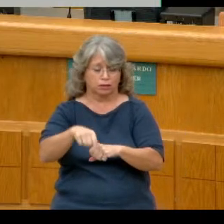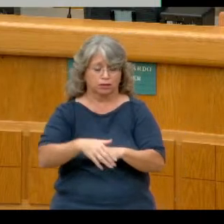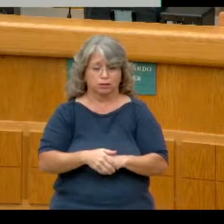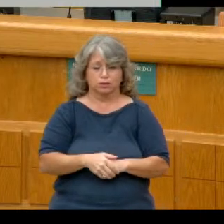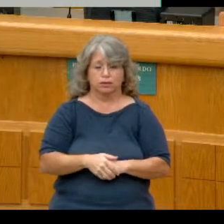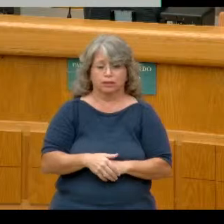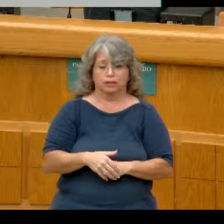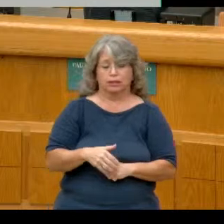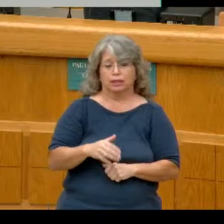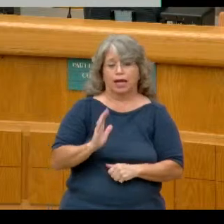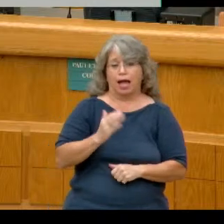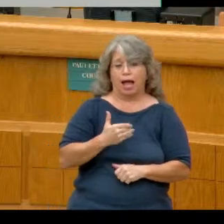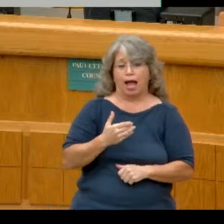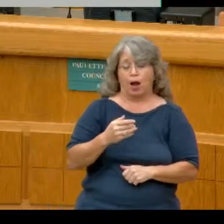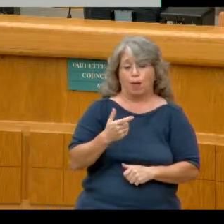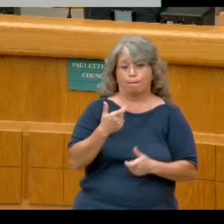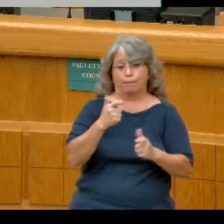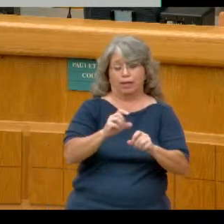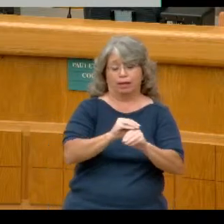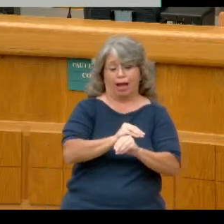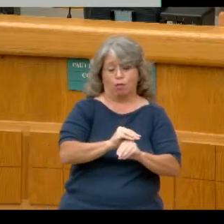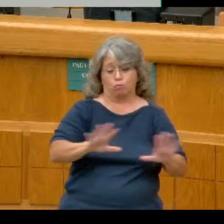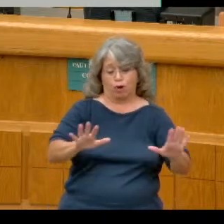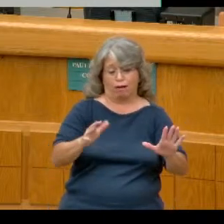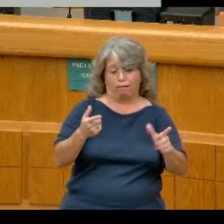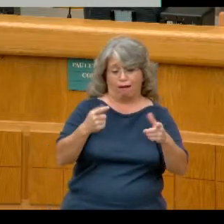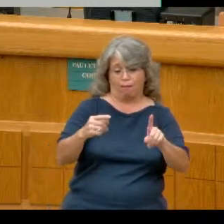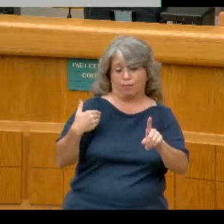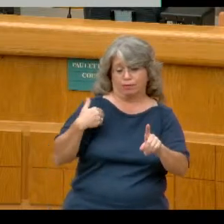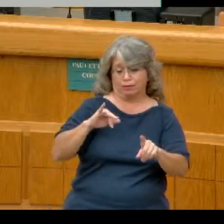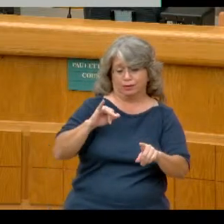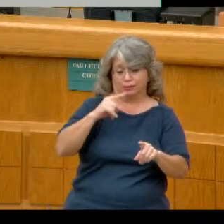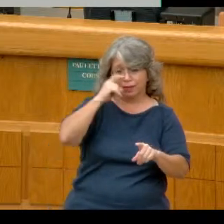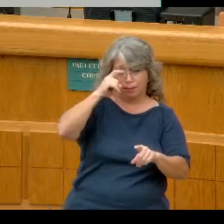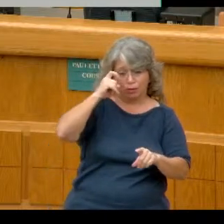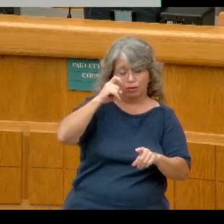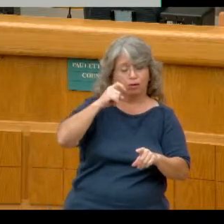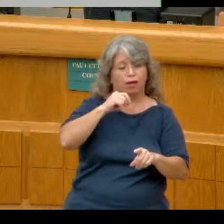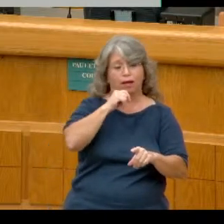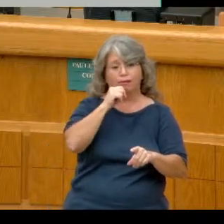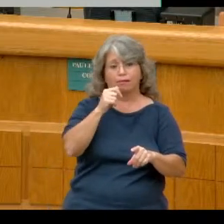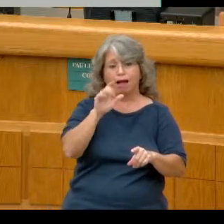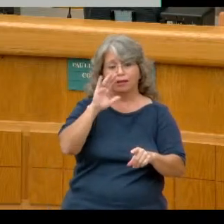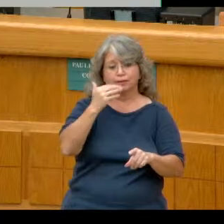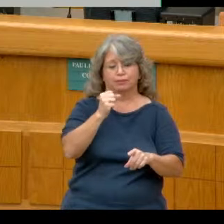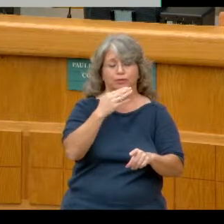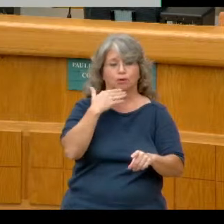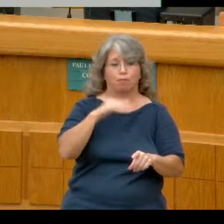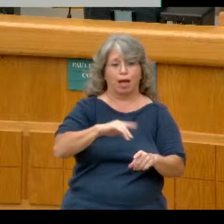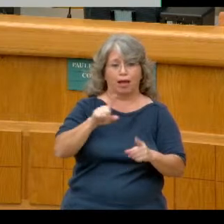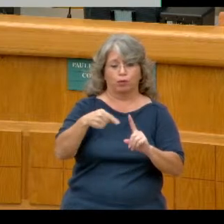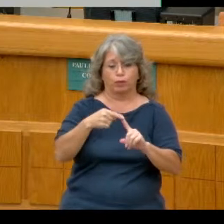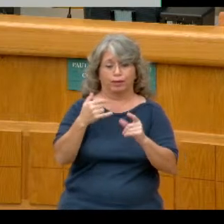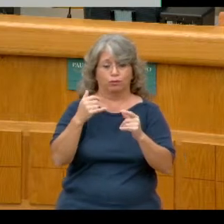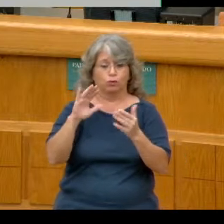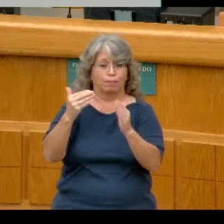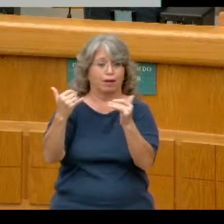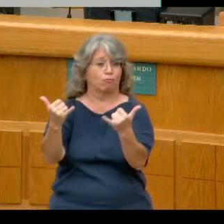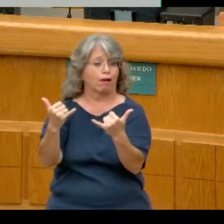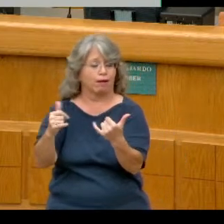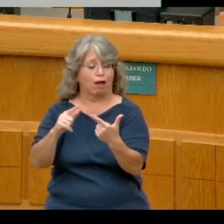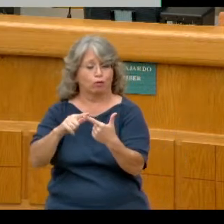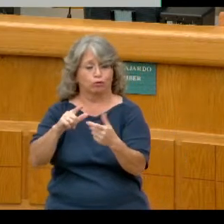huge anymore compared to El Paso and Lubbock and Northwest Texas, Amarillo. These places have